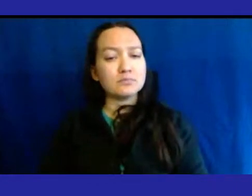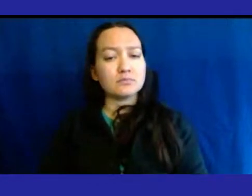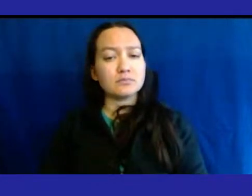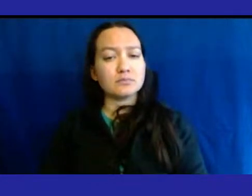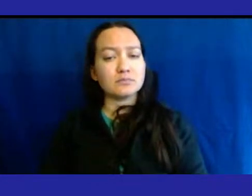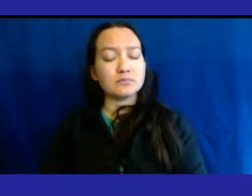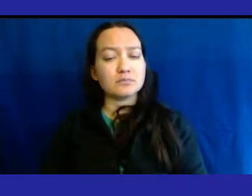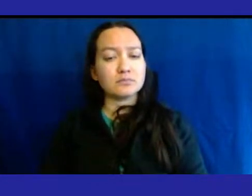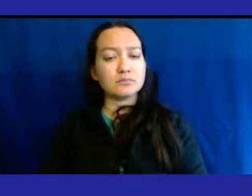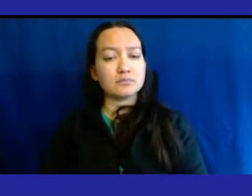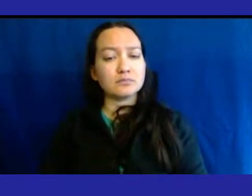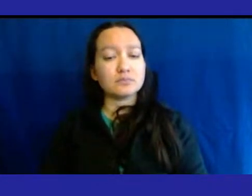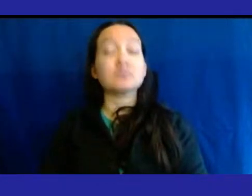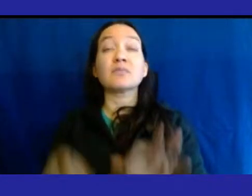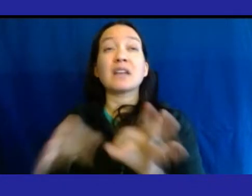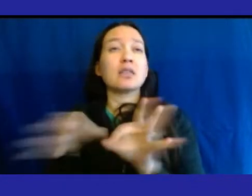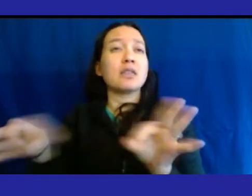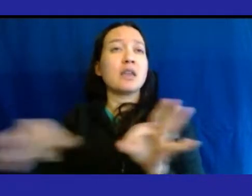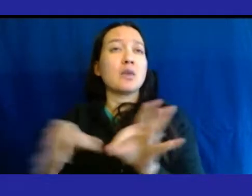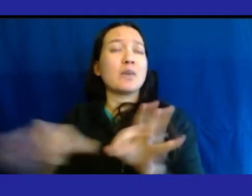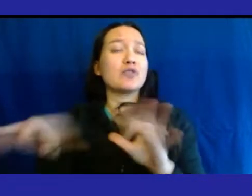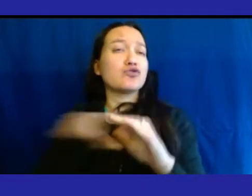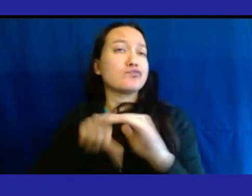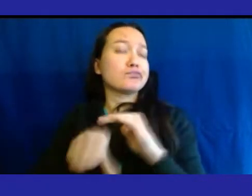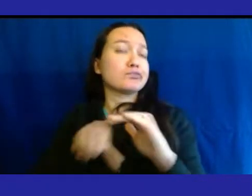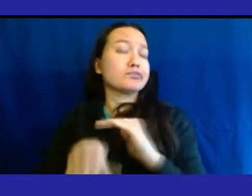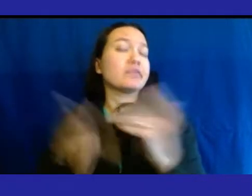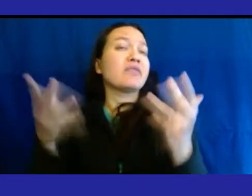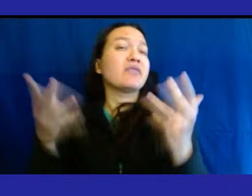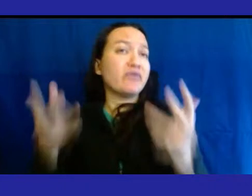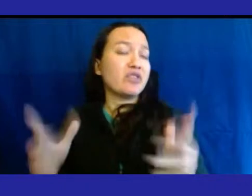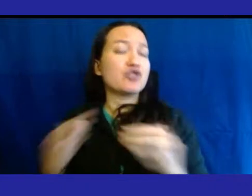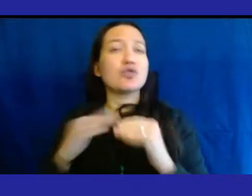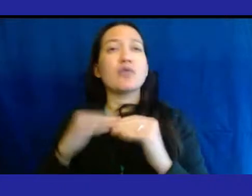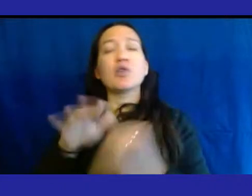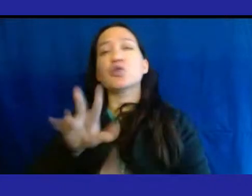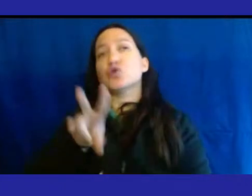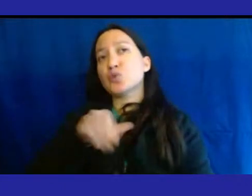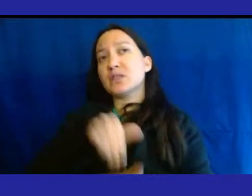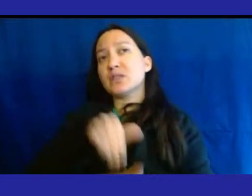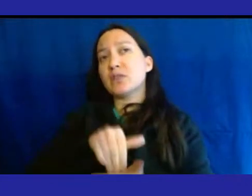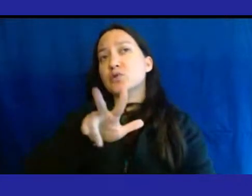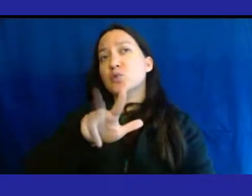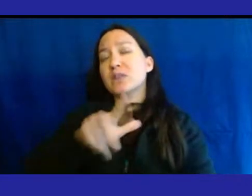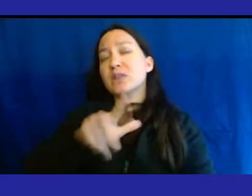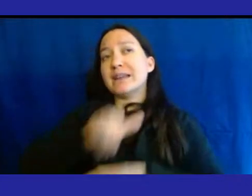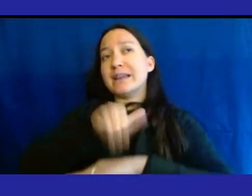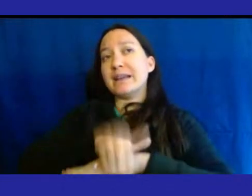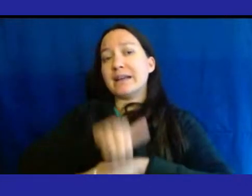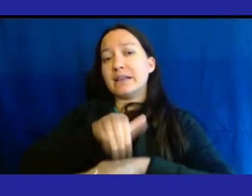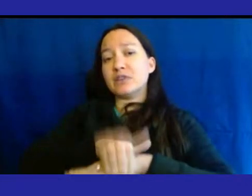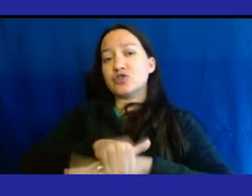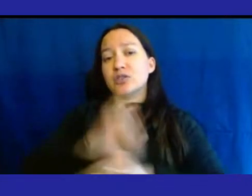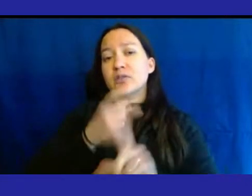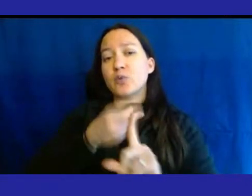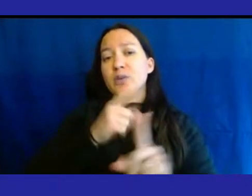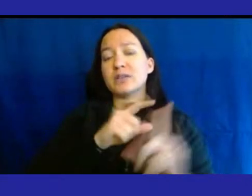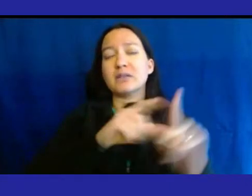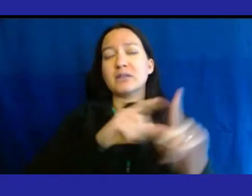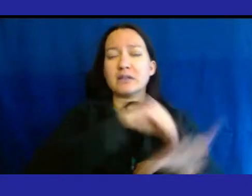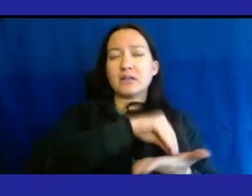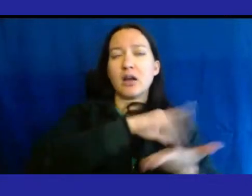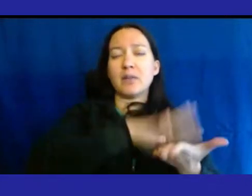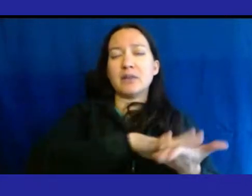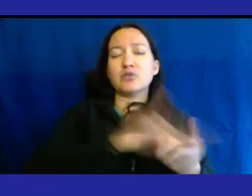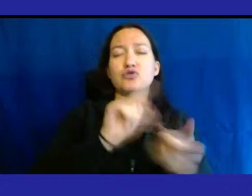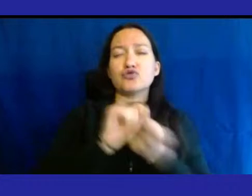In terms of language access, we completed over 2023 English source documents translated into other languages